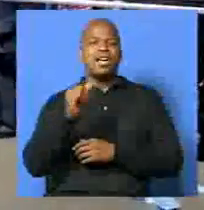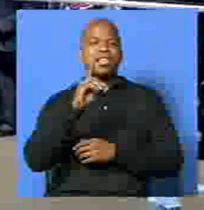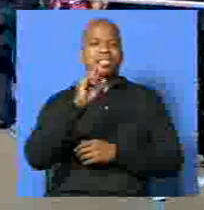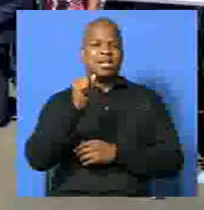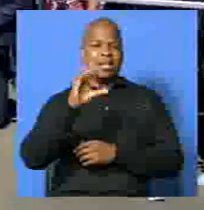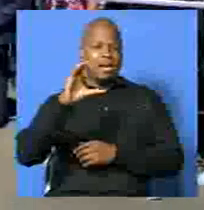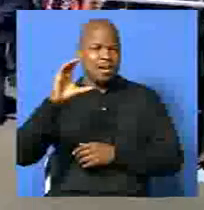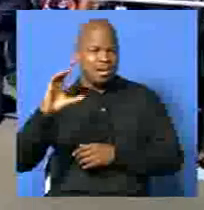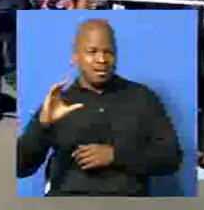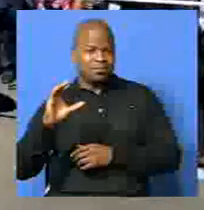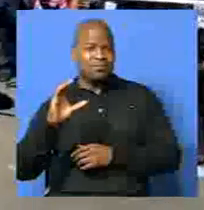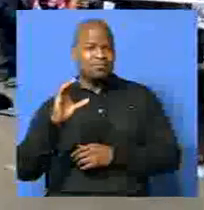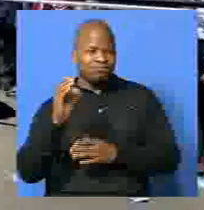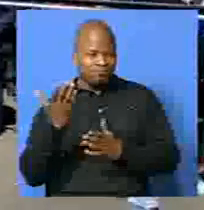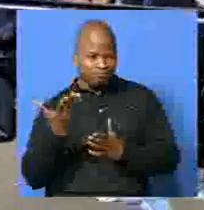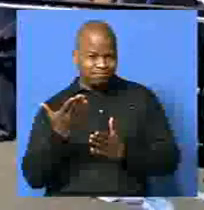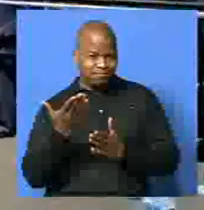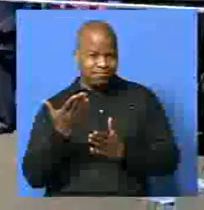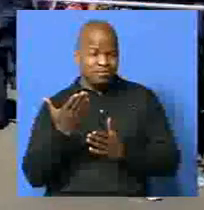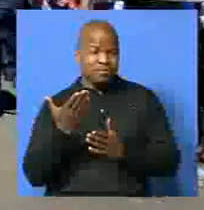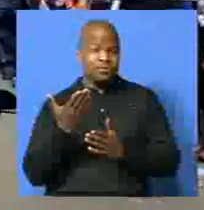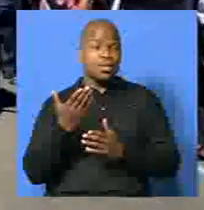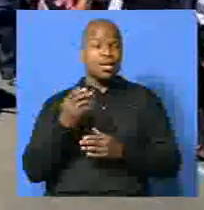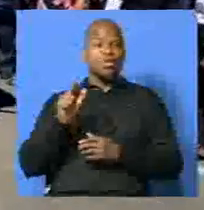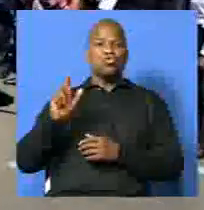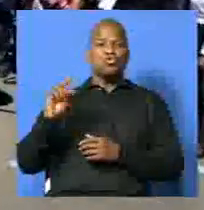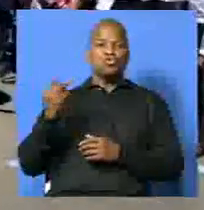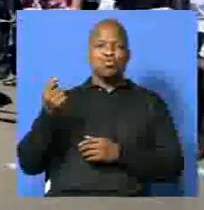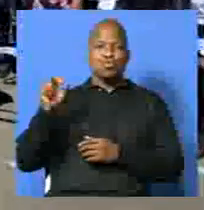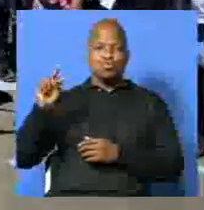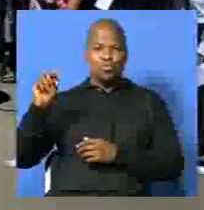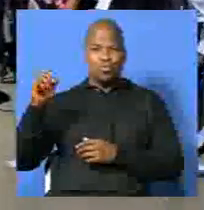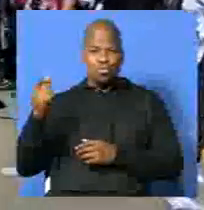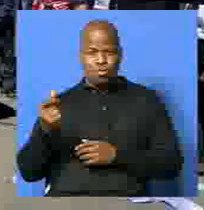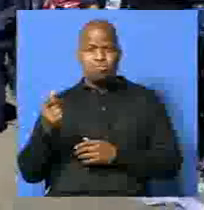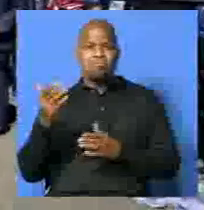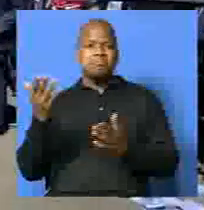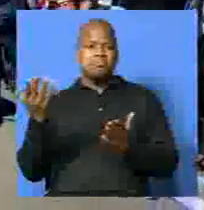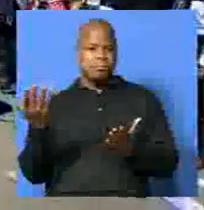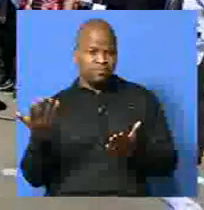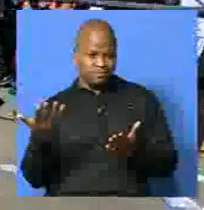e le tautona wa Zambia re Edgar Lungu